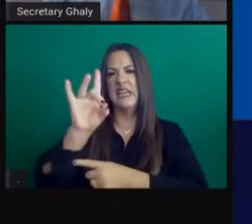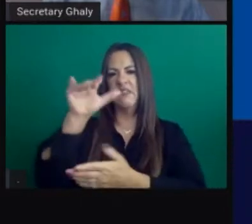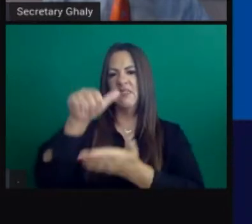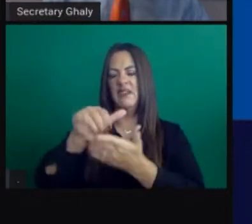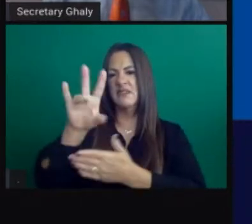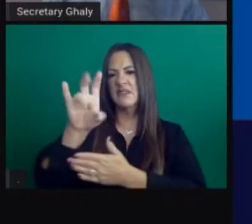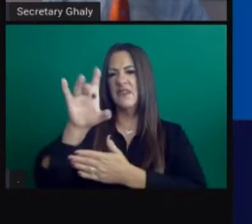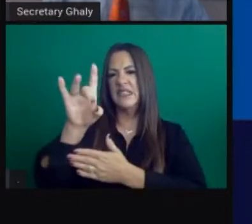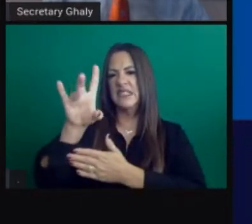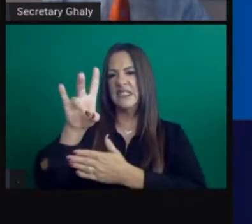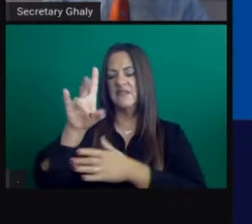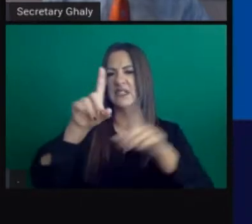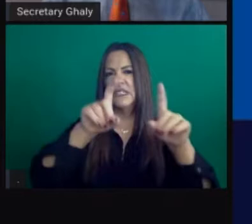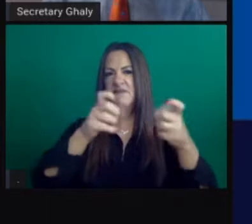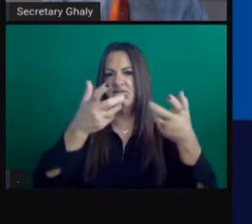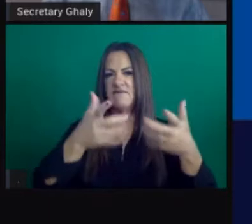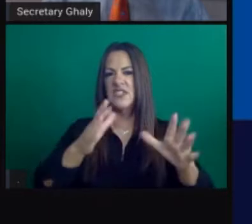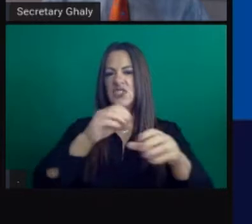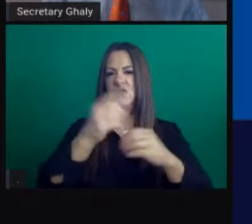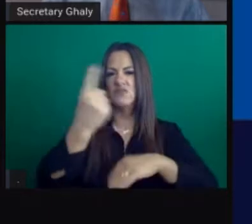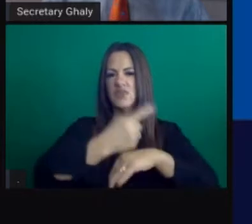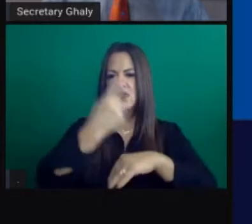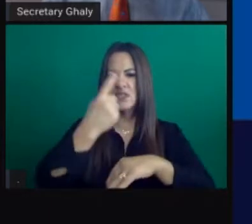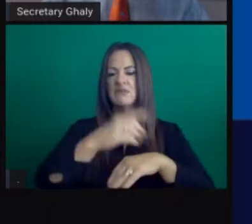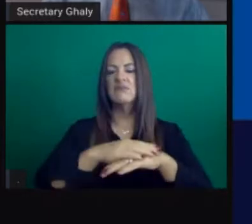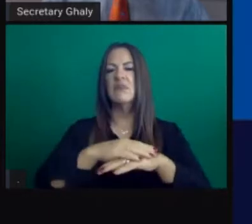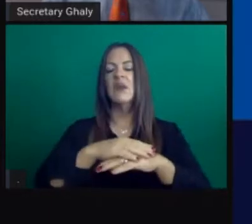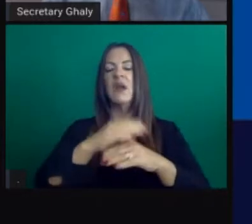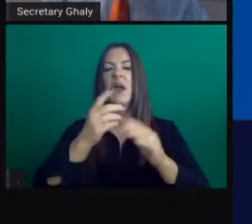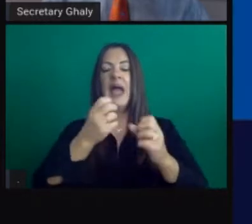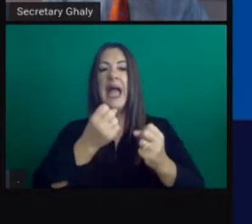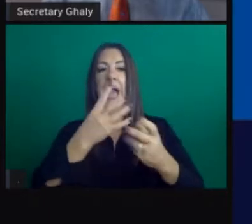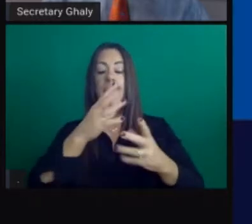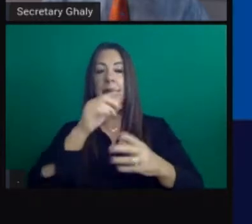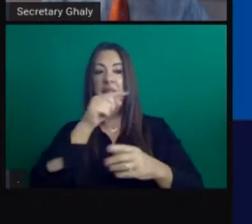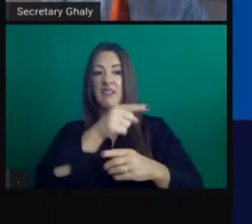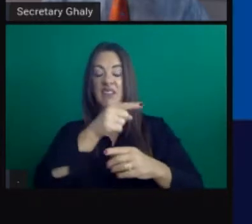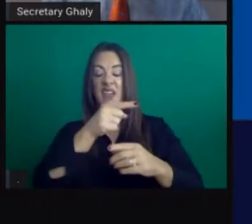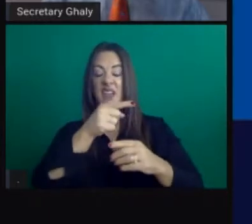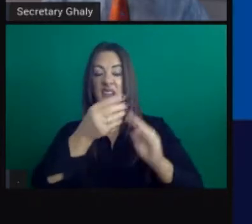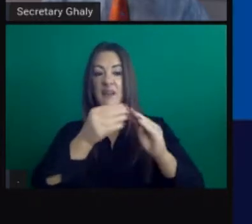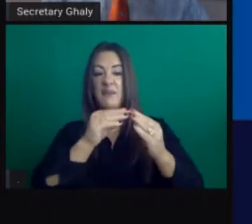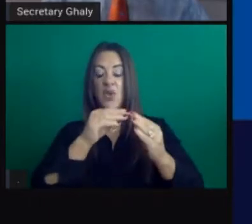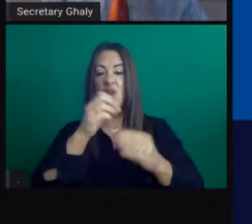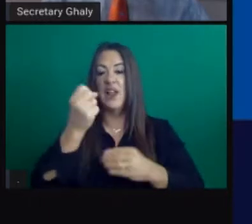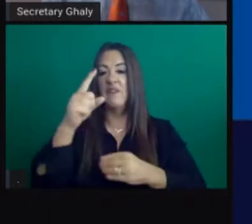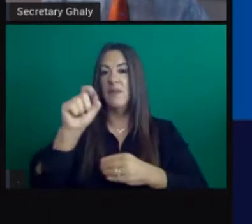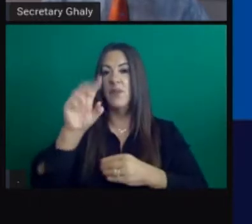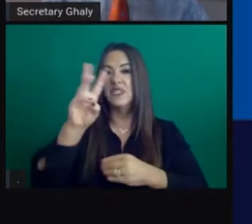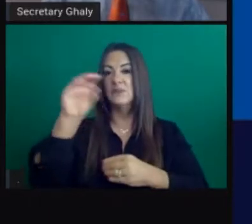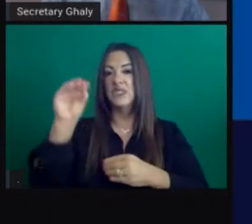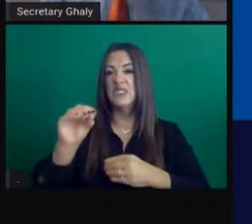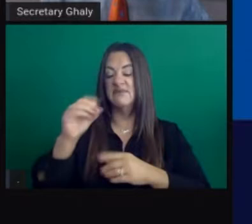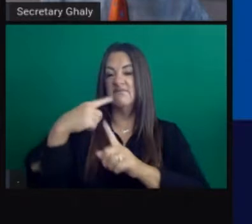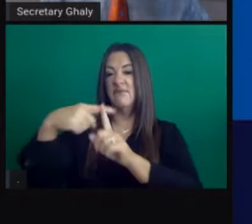368,787 tests, with a test positivity of 11.6%. Next slide.